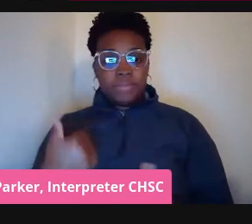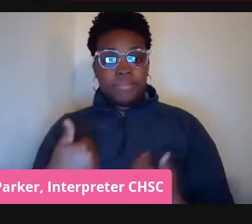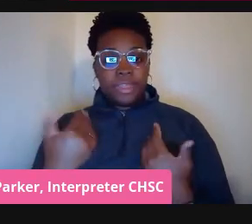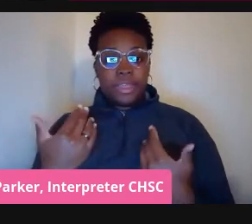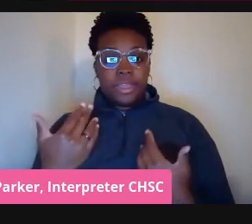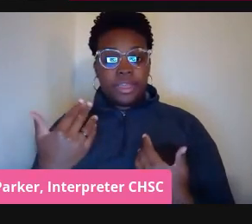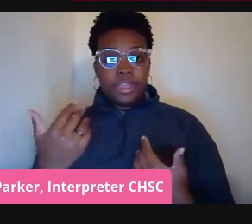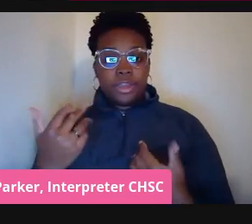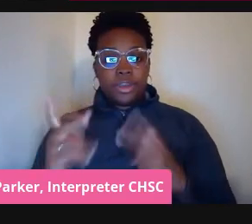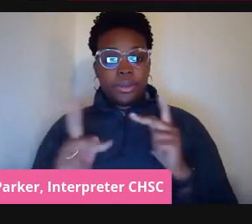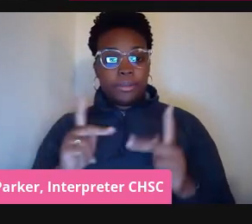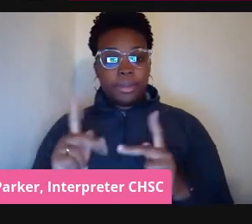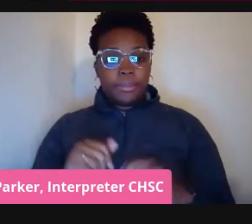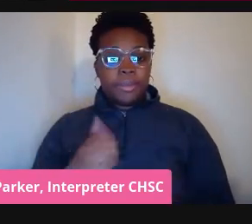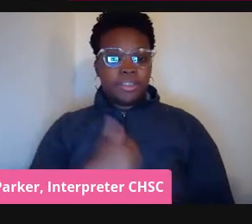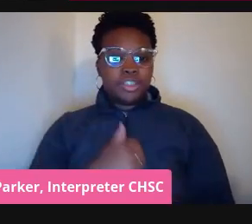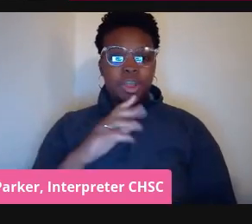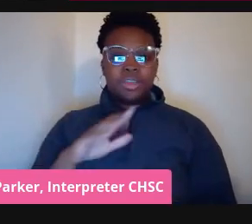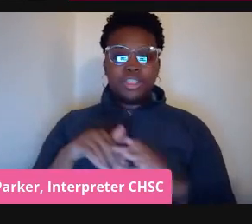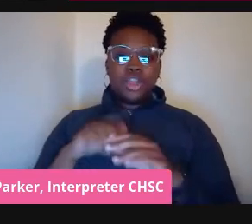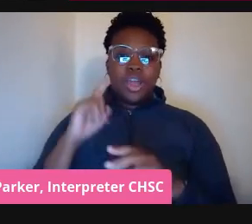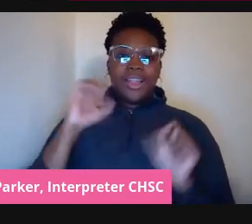in the background.